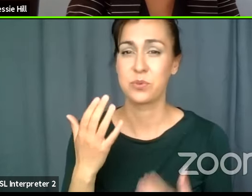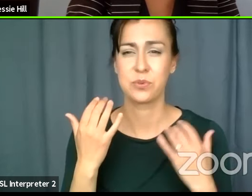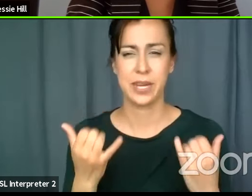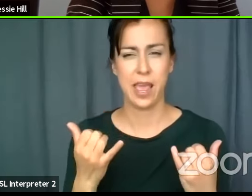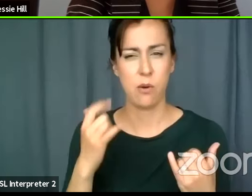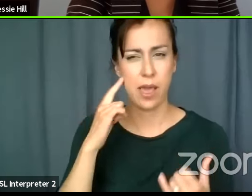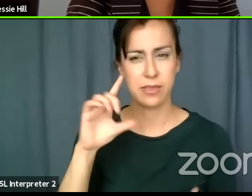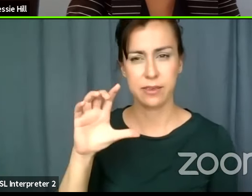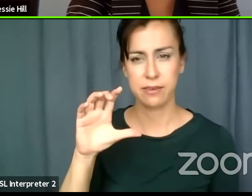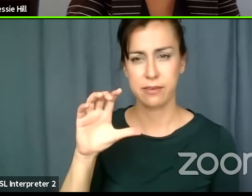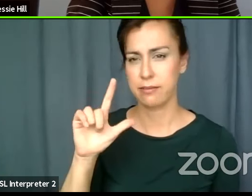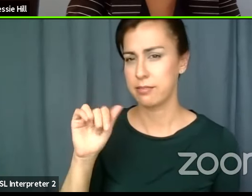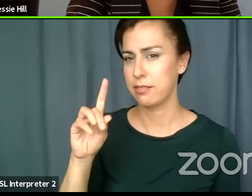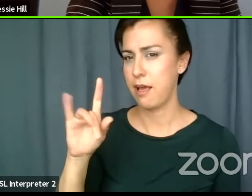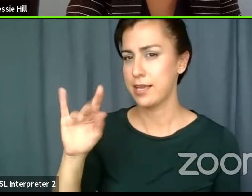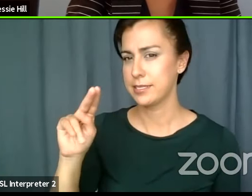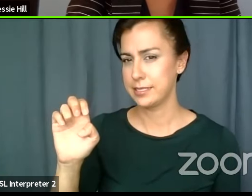going to